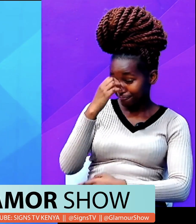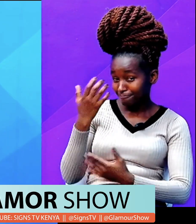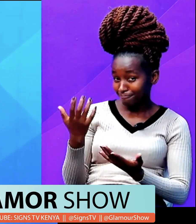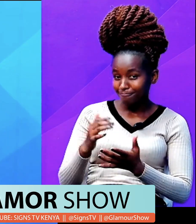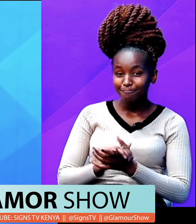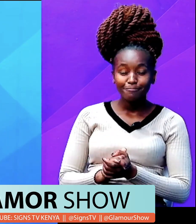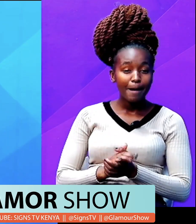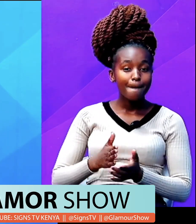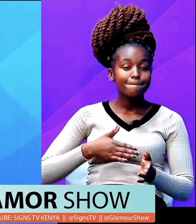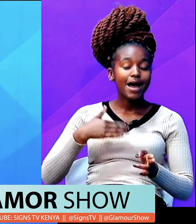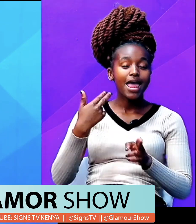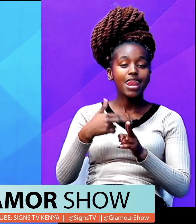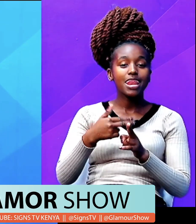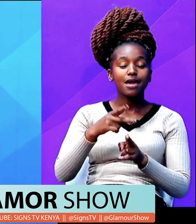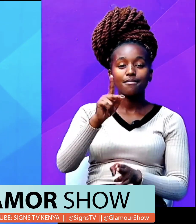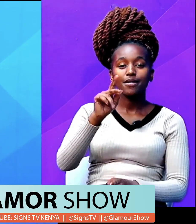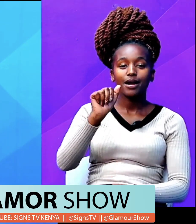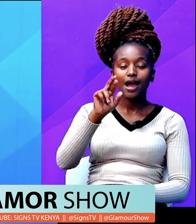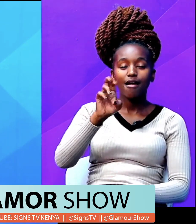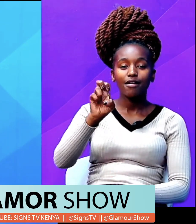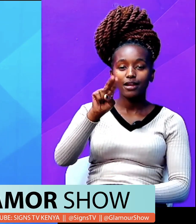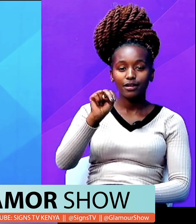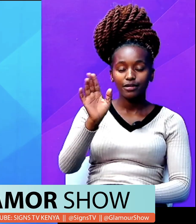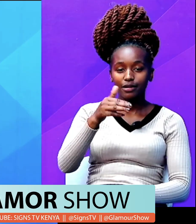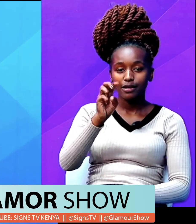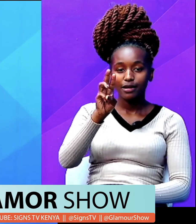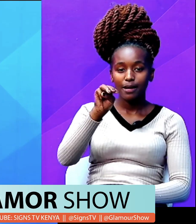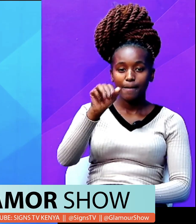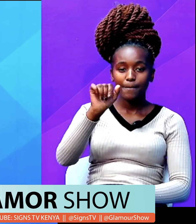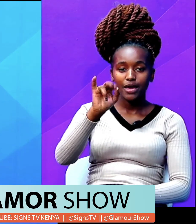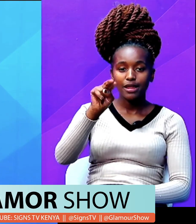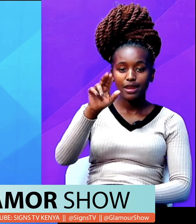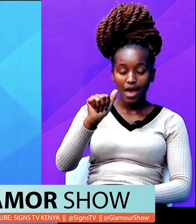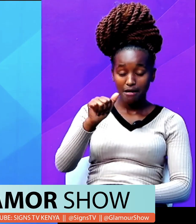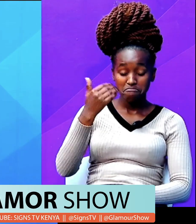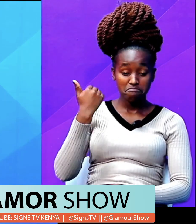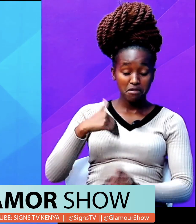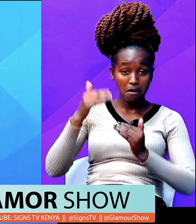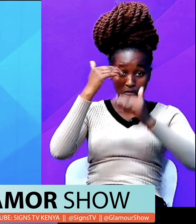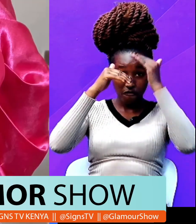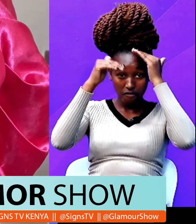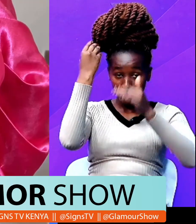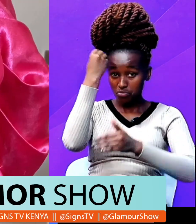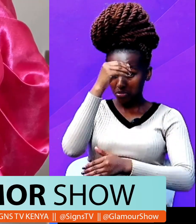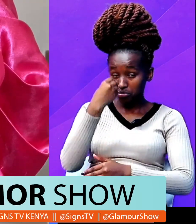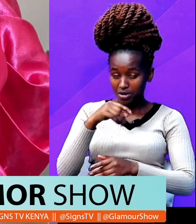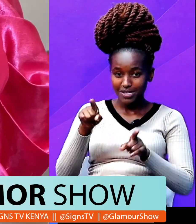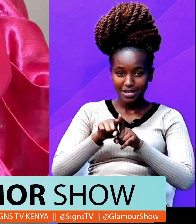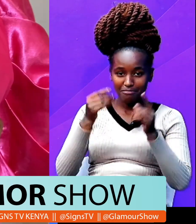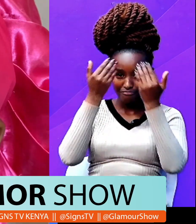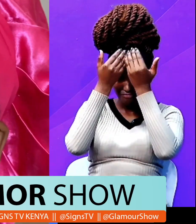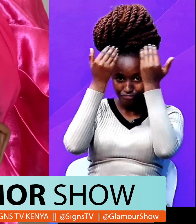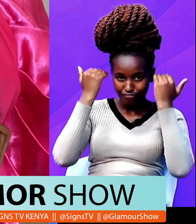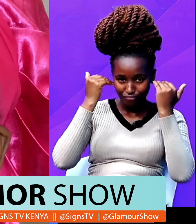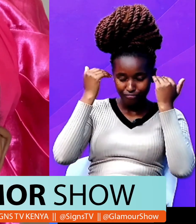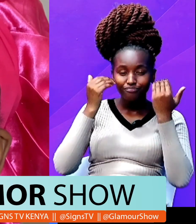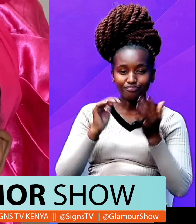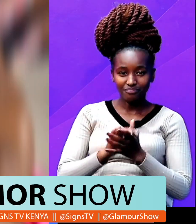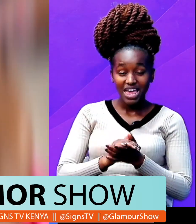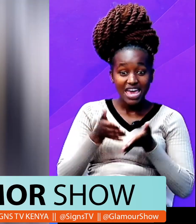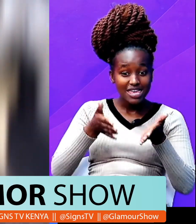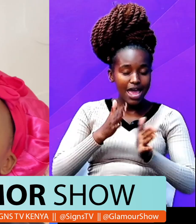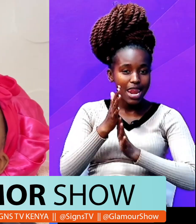So my name is Caren Maina. I'm a professional makeup artist and also a hairstylist based in